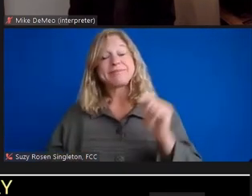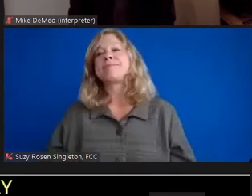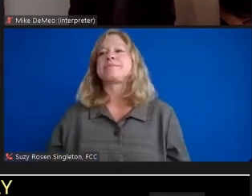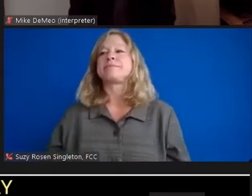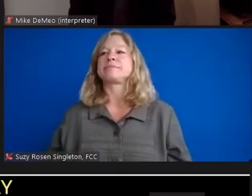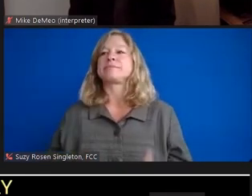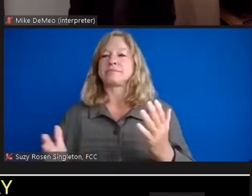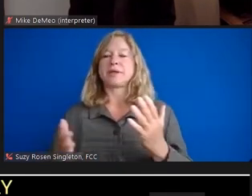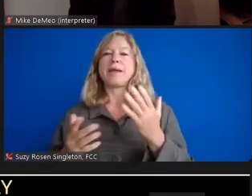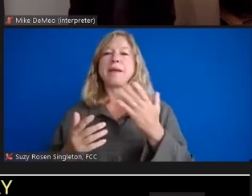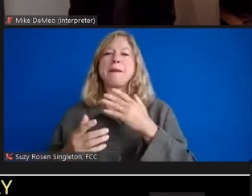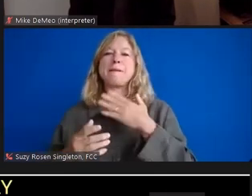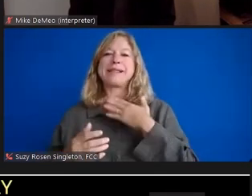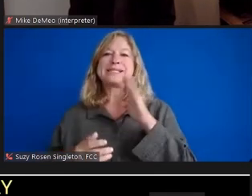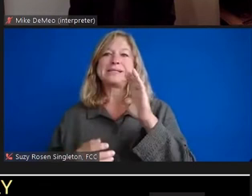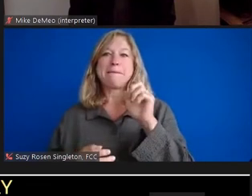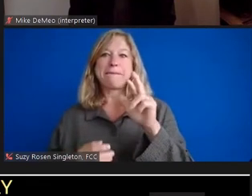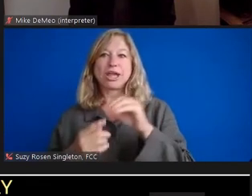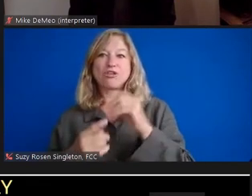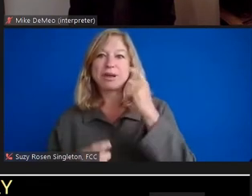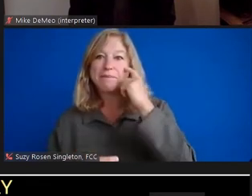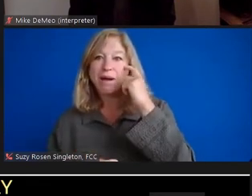Now, PSAP readiness for RTT.